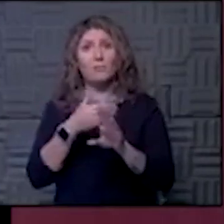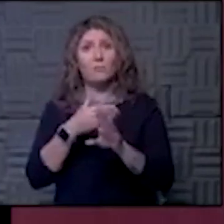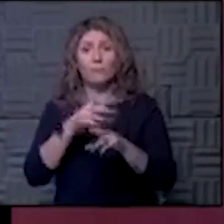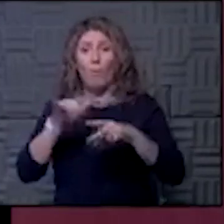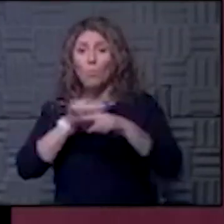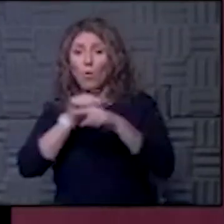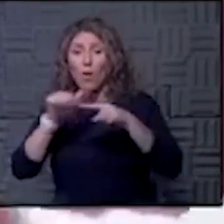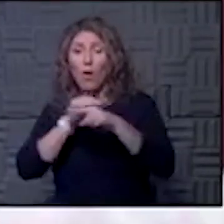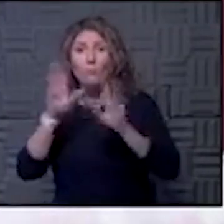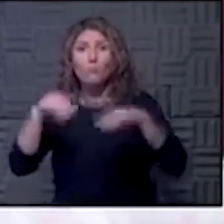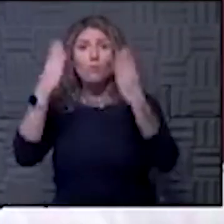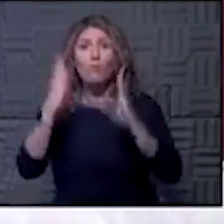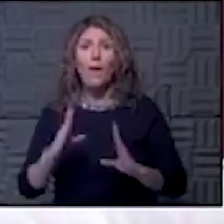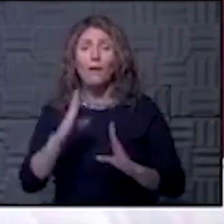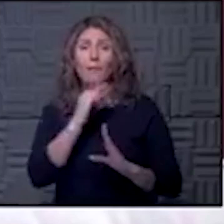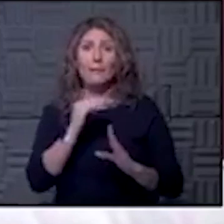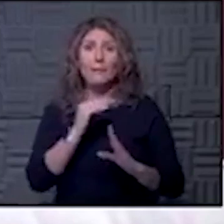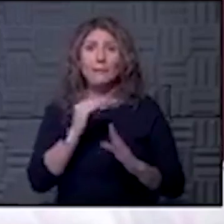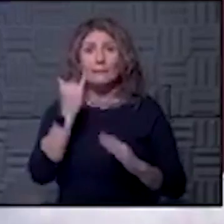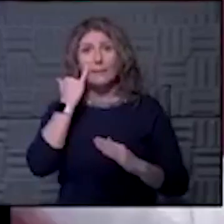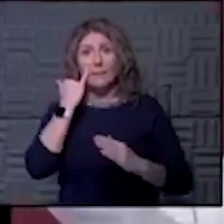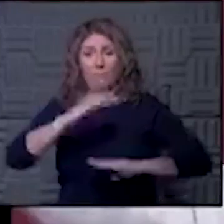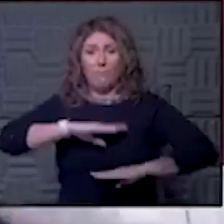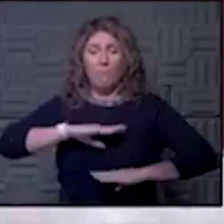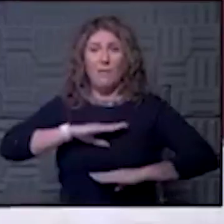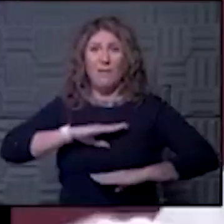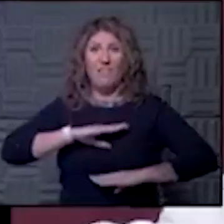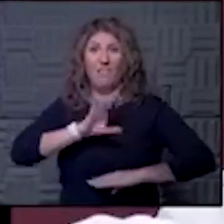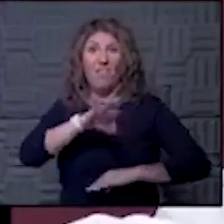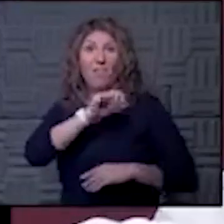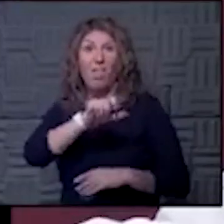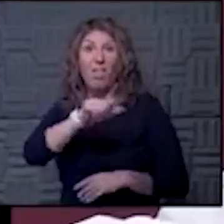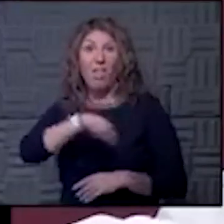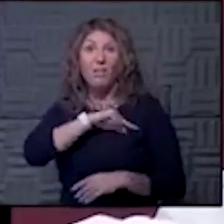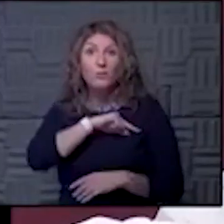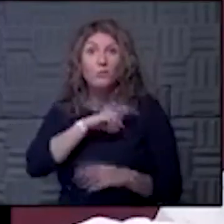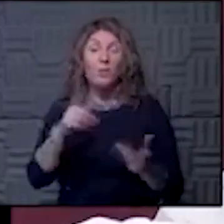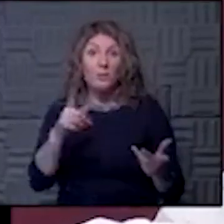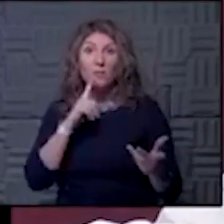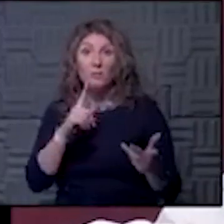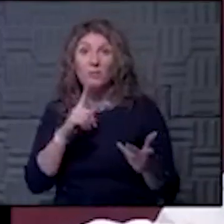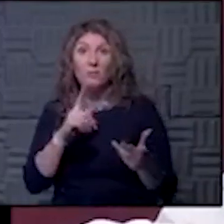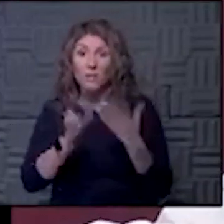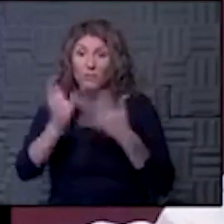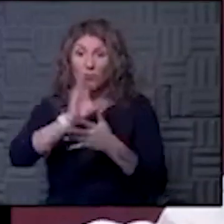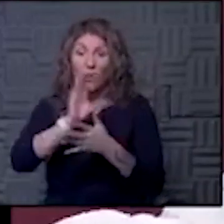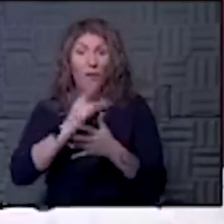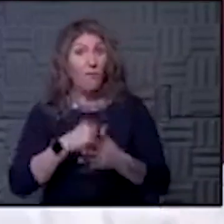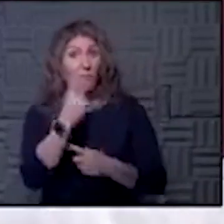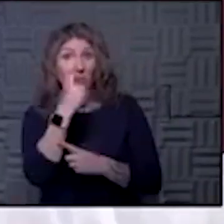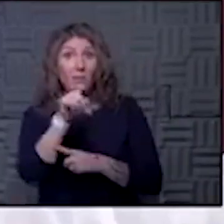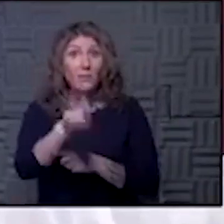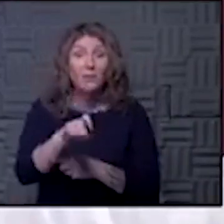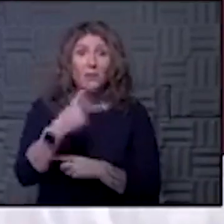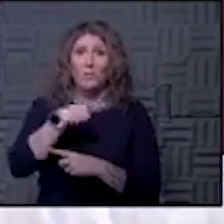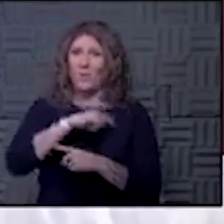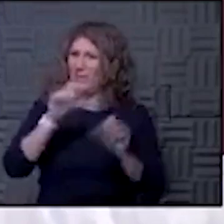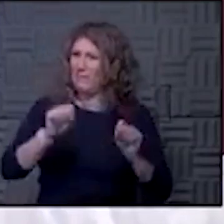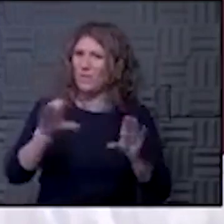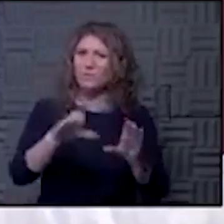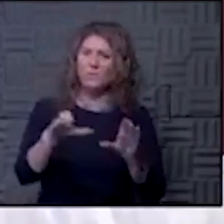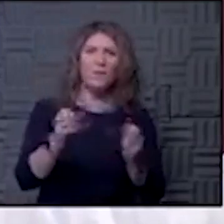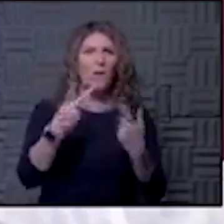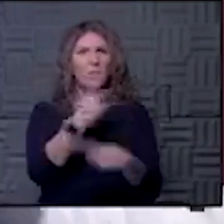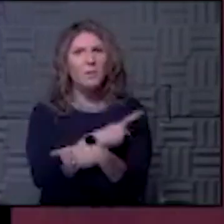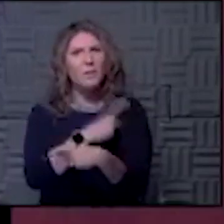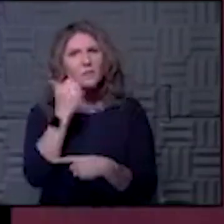work with them about whether or not they meet eligibility criteria. I think we ought to try and give this. I mean, our infusion centers are set up. We can do, I forgot, how many patients can we